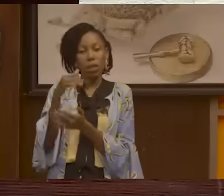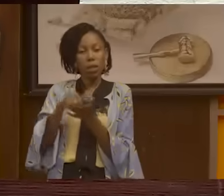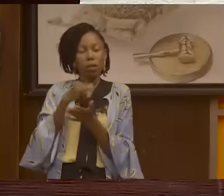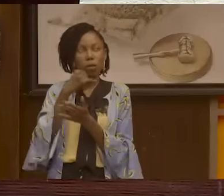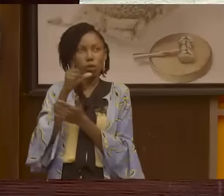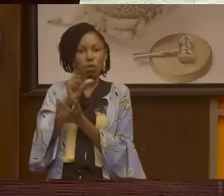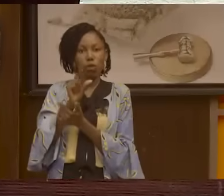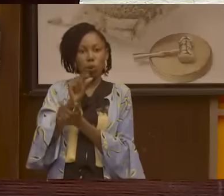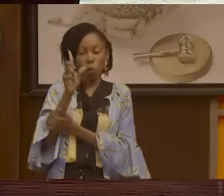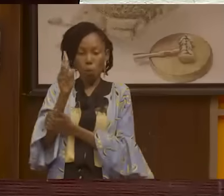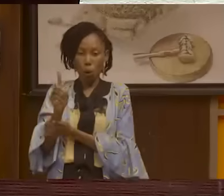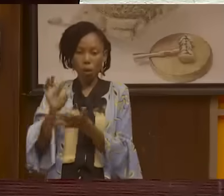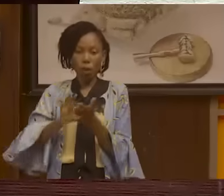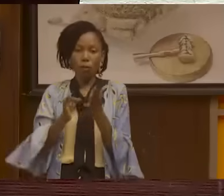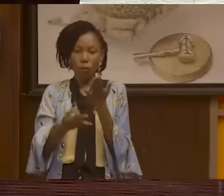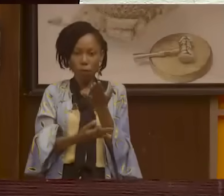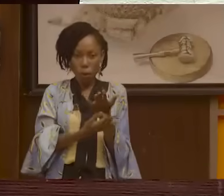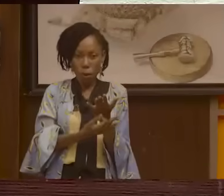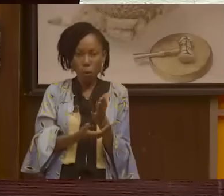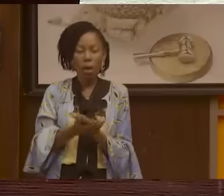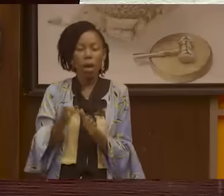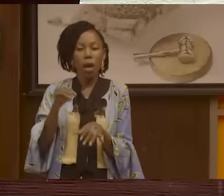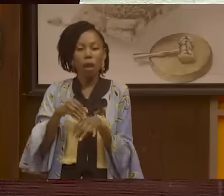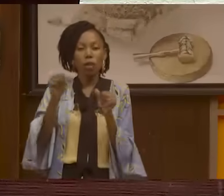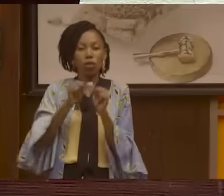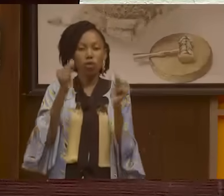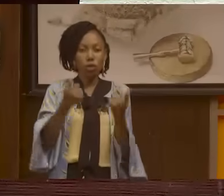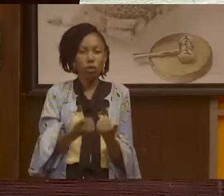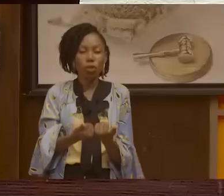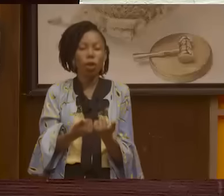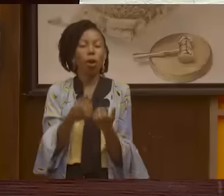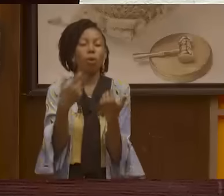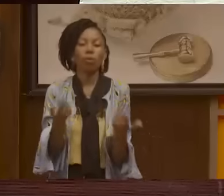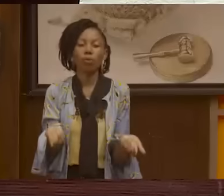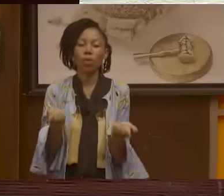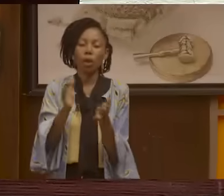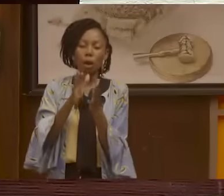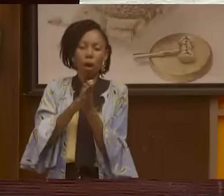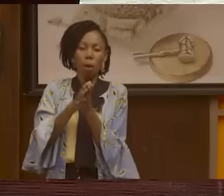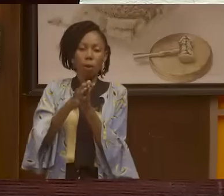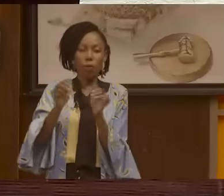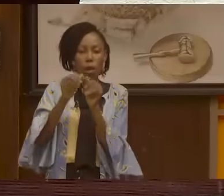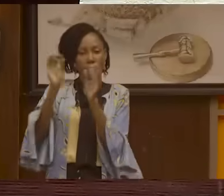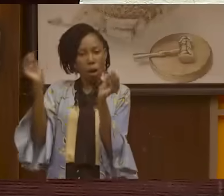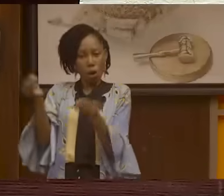ago. Yes, at head of unit, social welfare office, Kushofe, local government